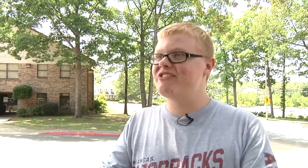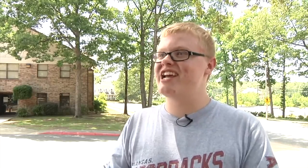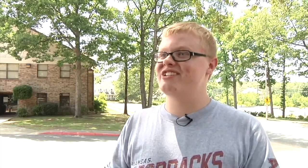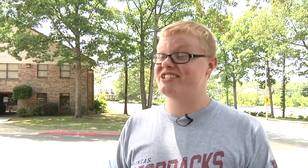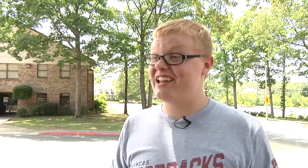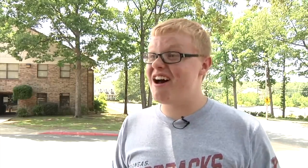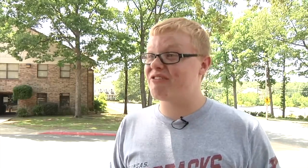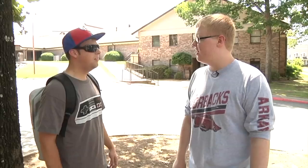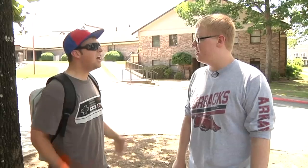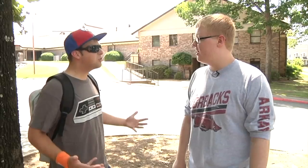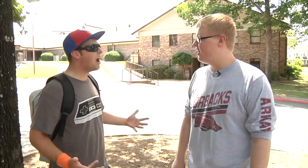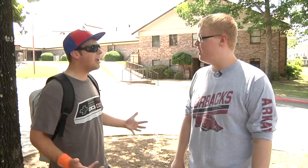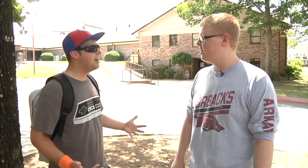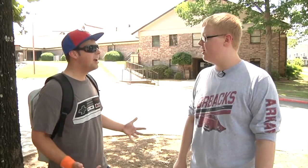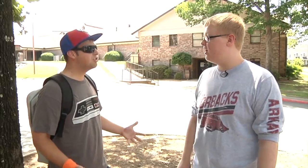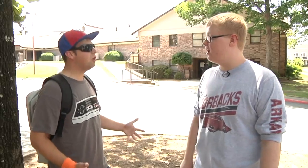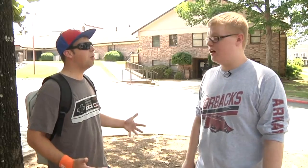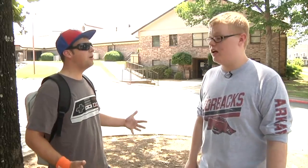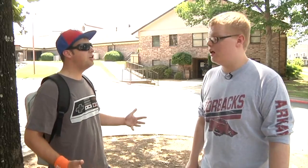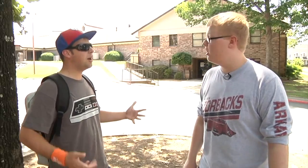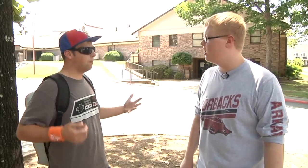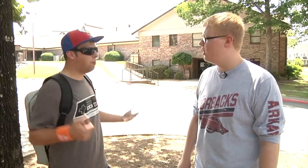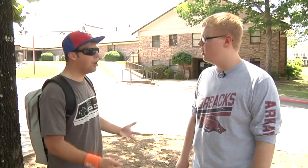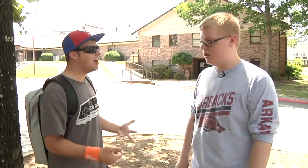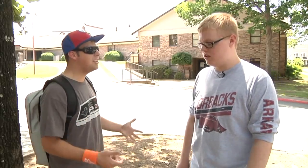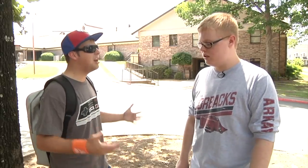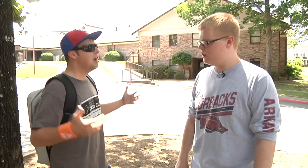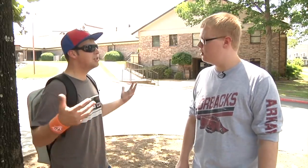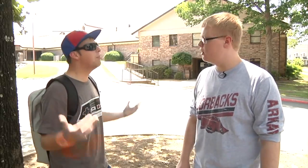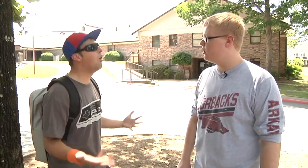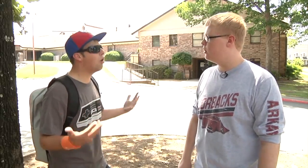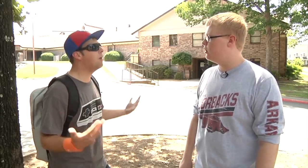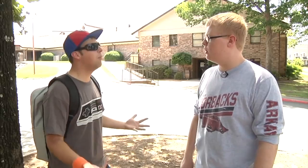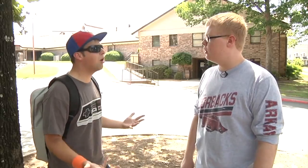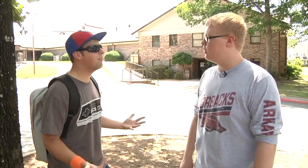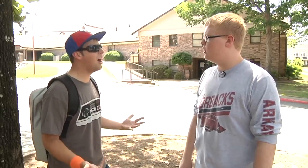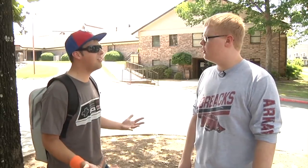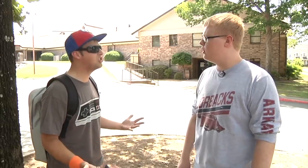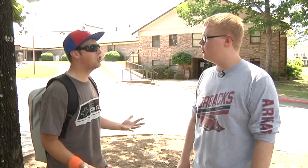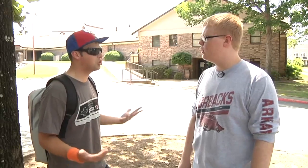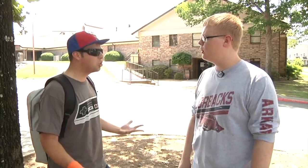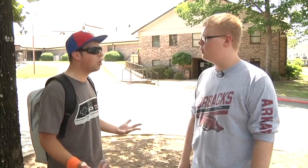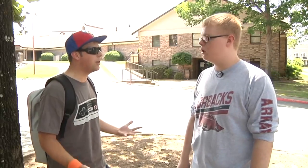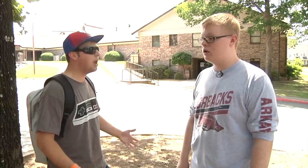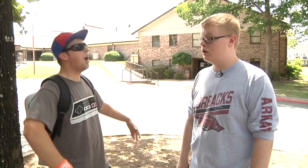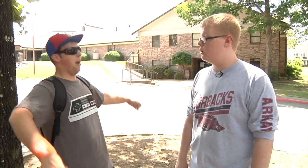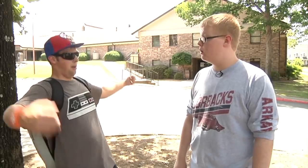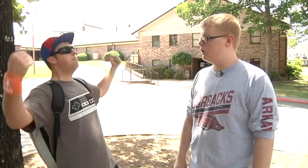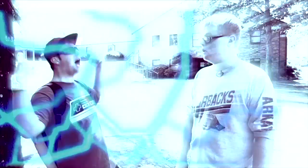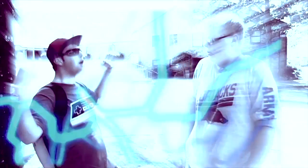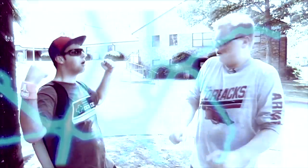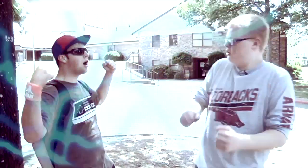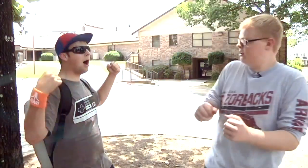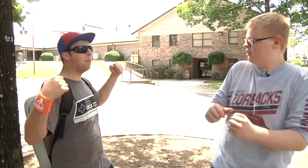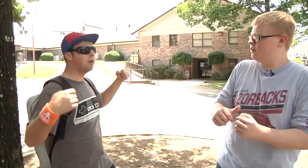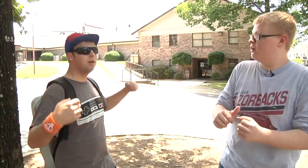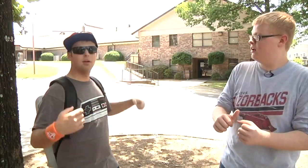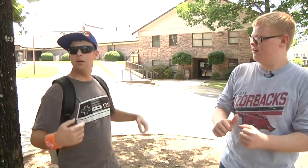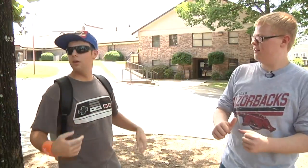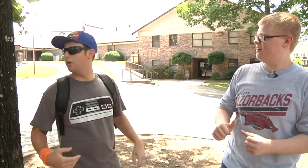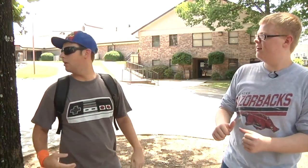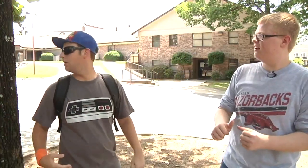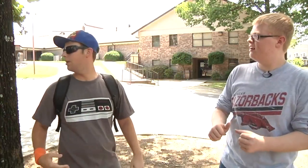It's life-changing stuff. That's right. It's only when you get plugged in to more and more of God that you could truly power up.